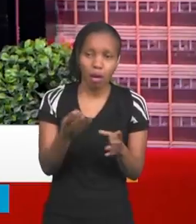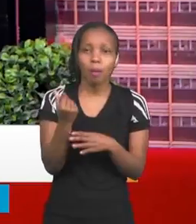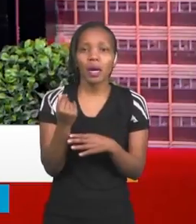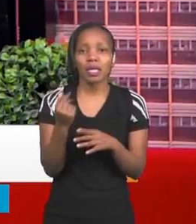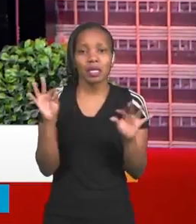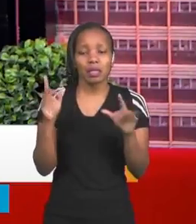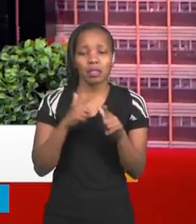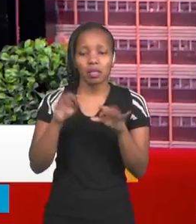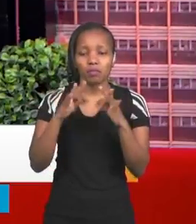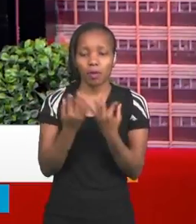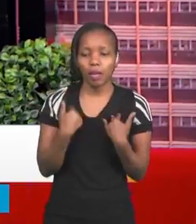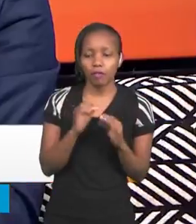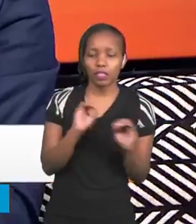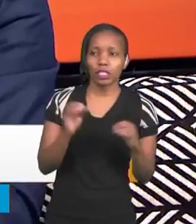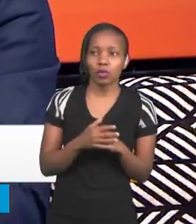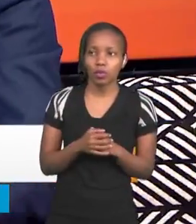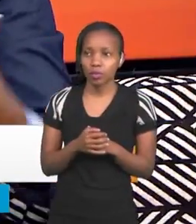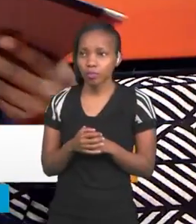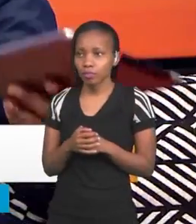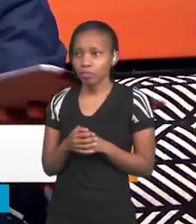So parents need to be available. I think I told you that.